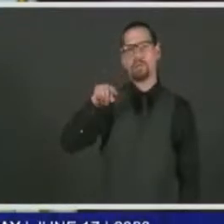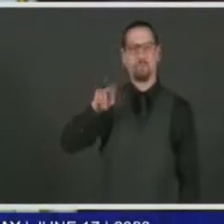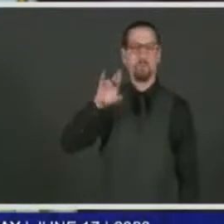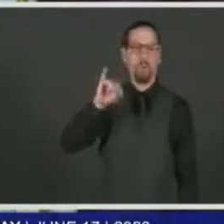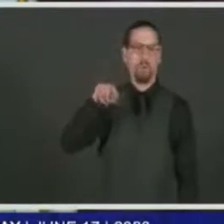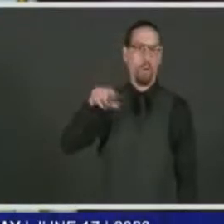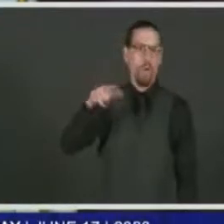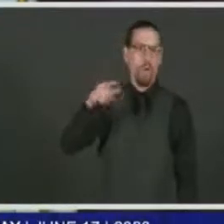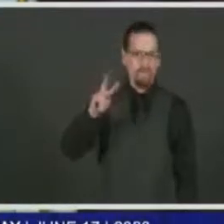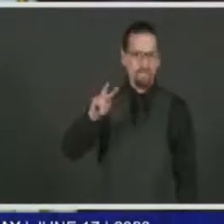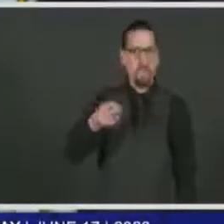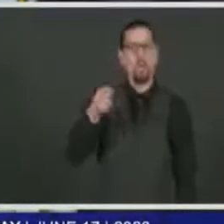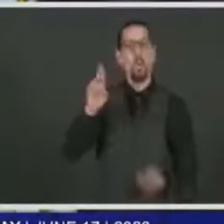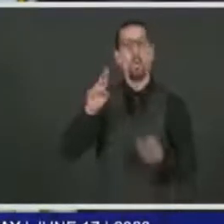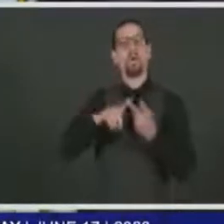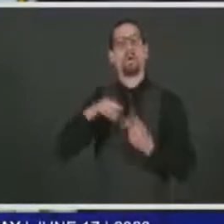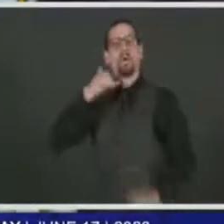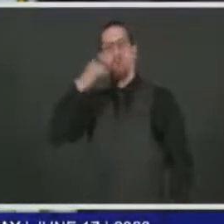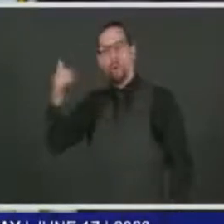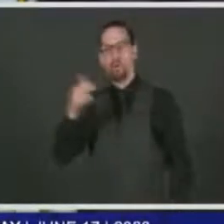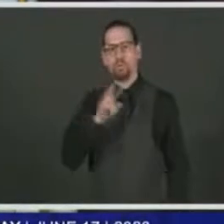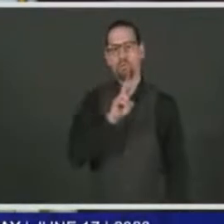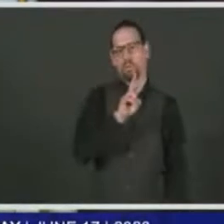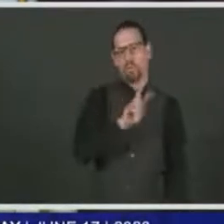portal.ri.gov, or you could call the Department of Health